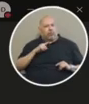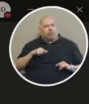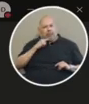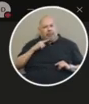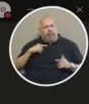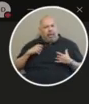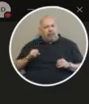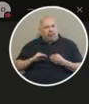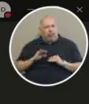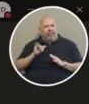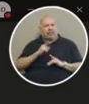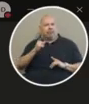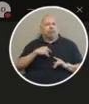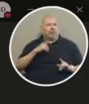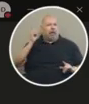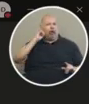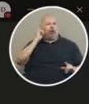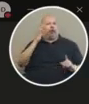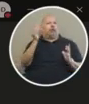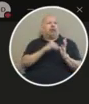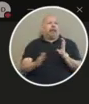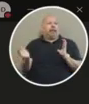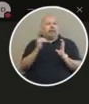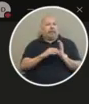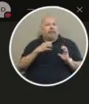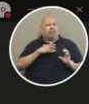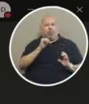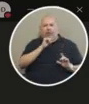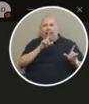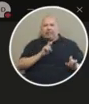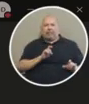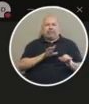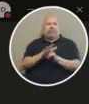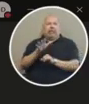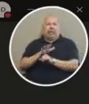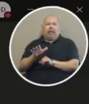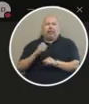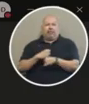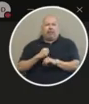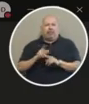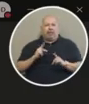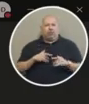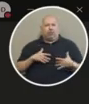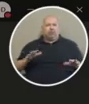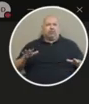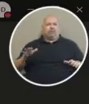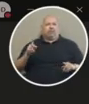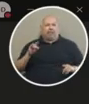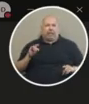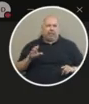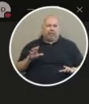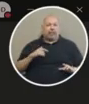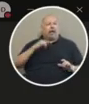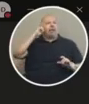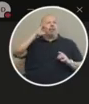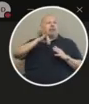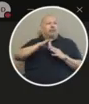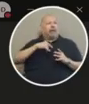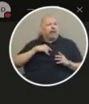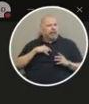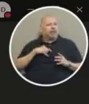is the #1 complaint that I am receiving, that we are not testing enough, and it's making a lot of people panic. And so I think